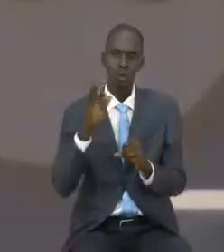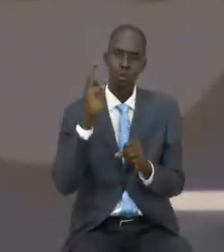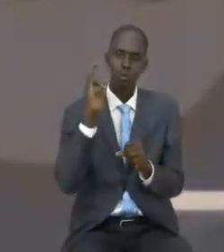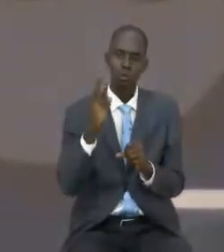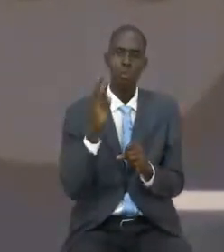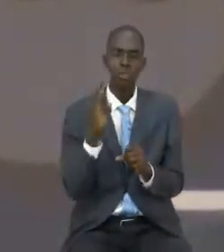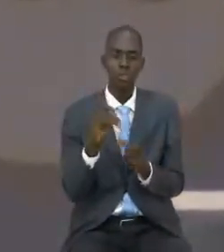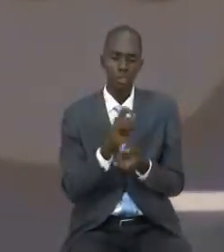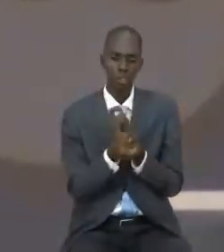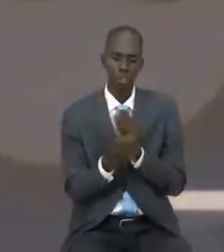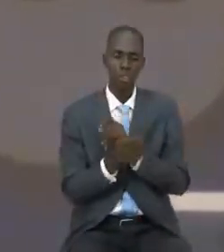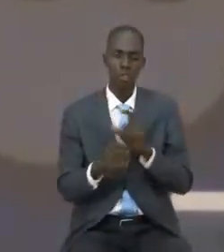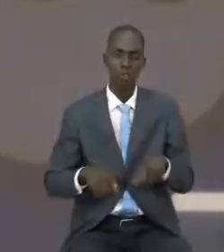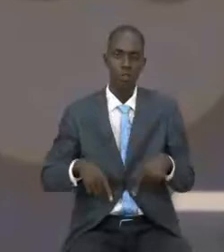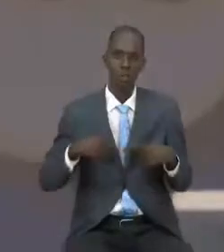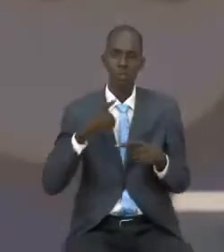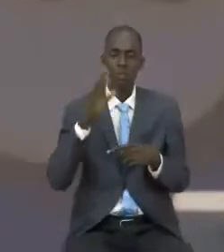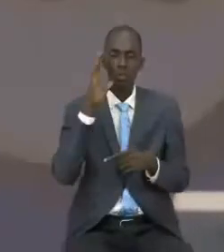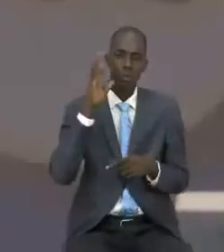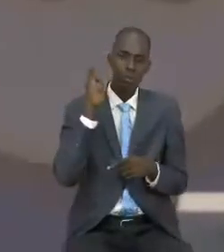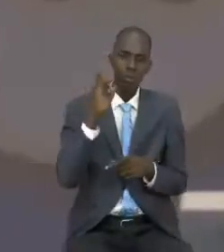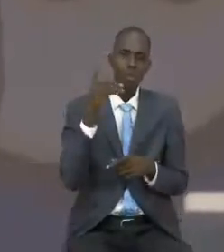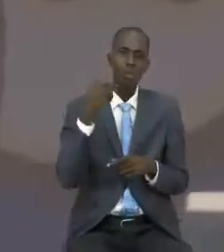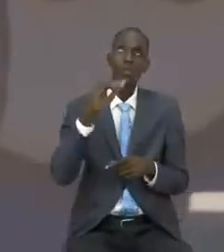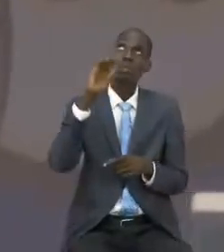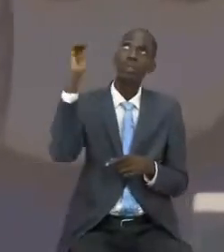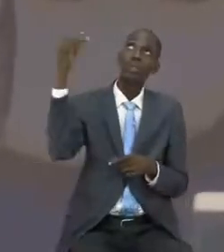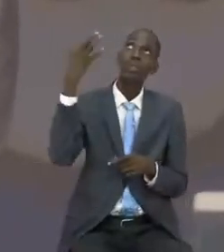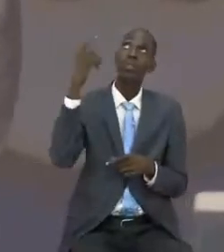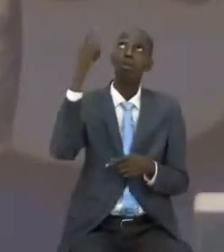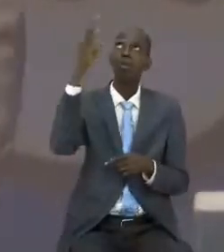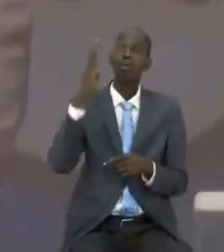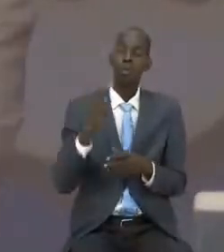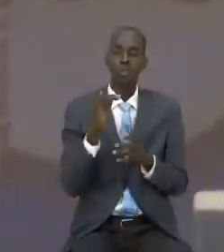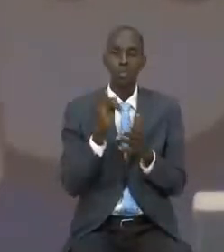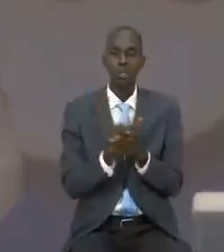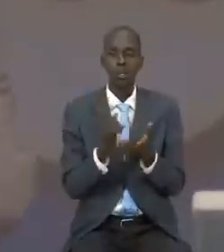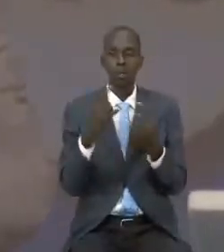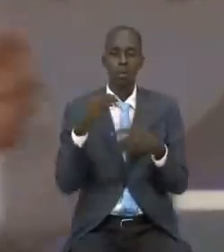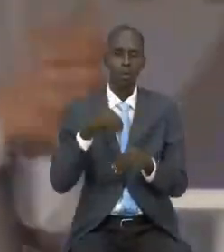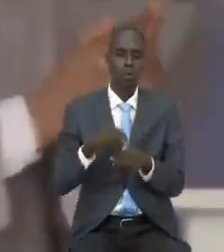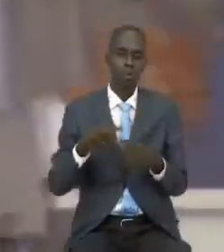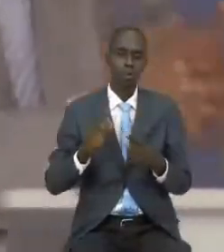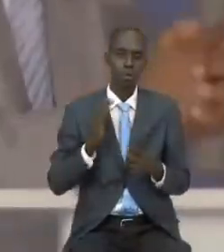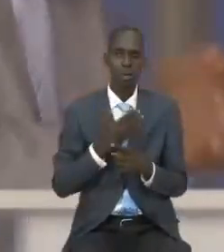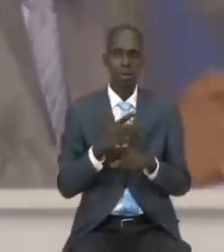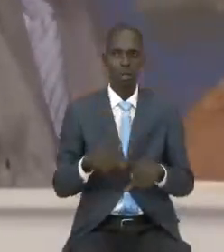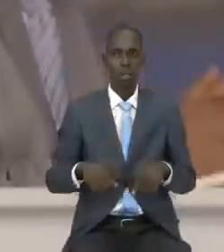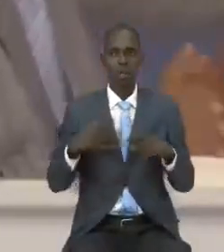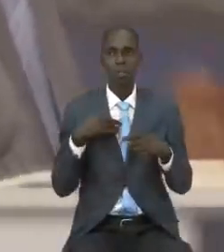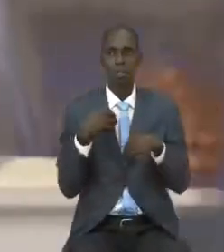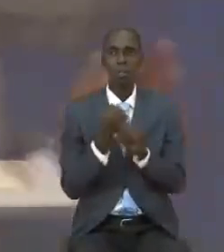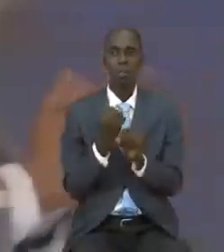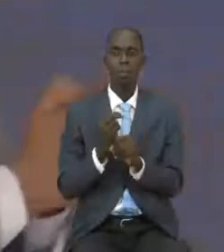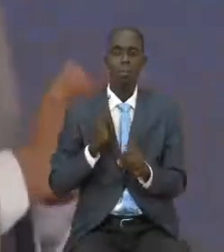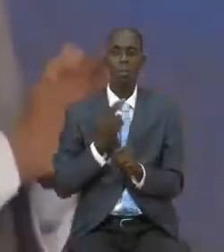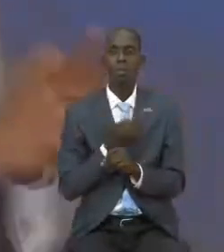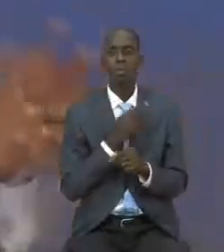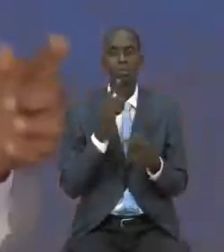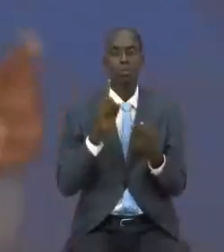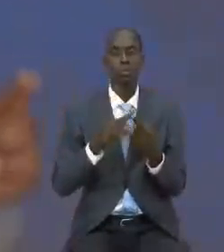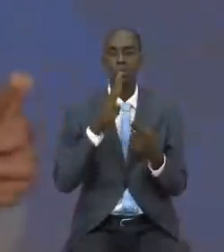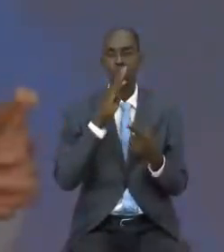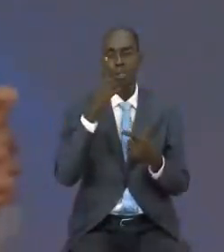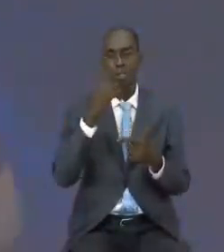transformation of life, you'll preach the grace of God that comes into our lives and makes us the men,